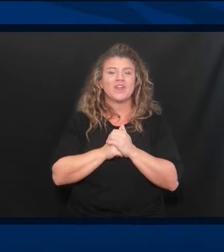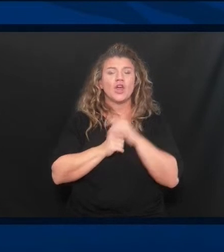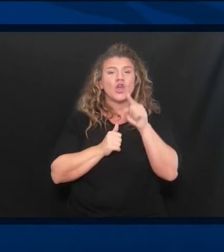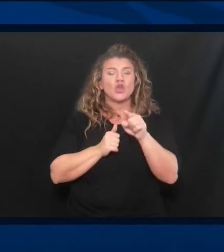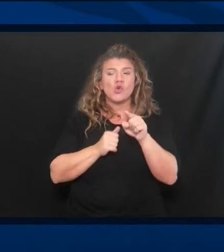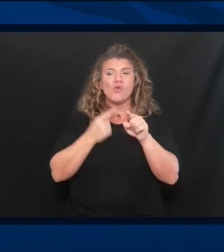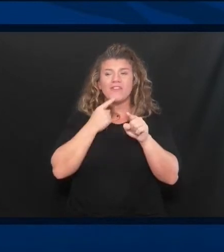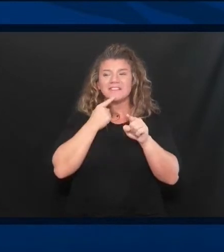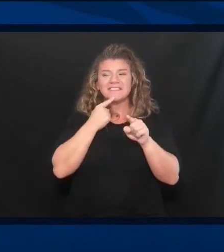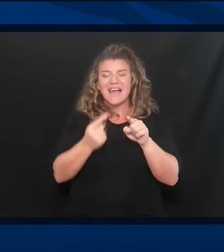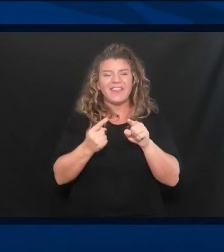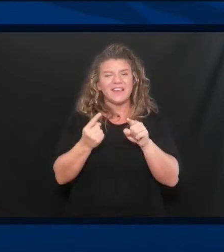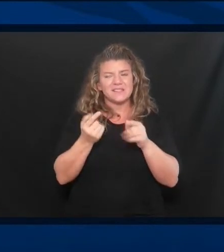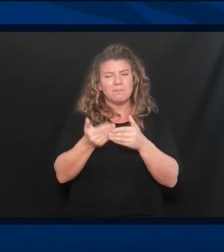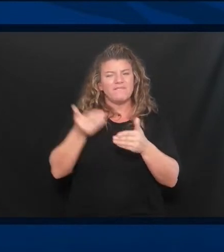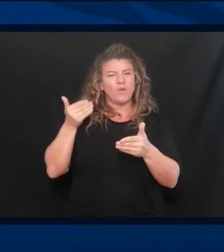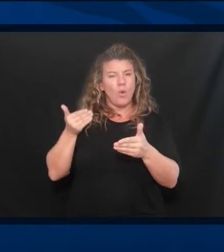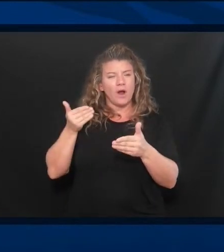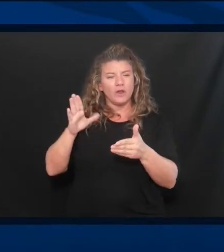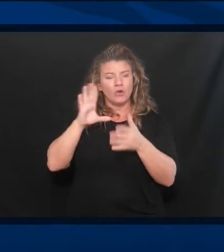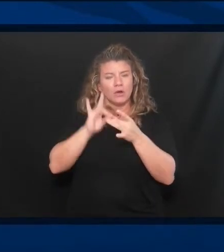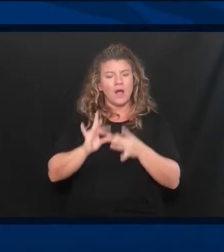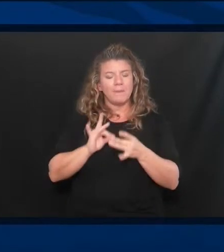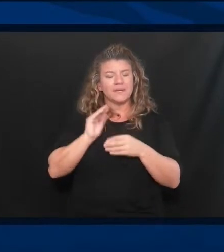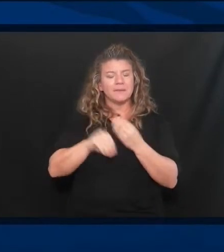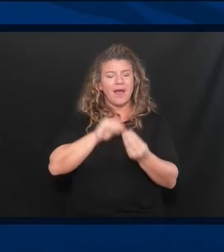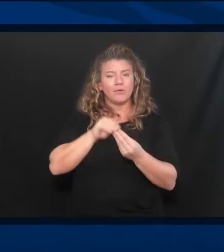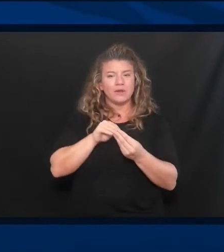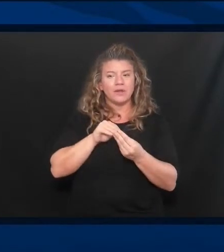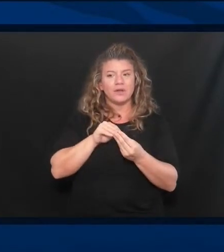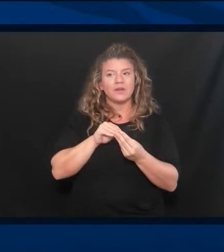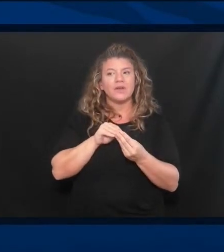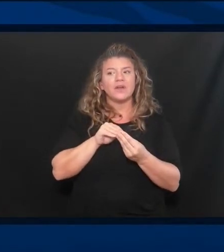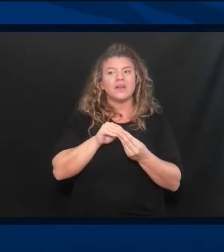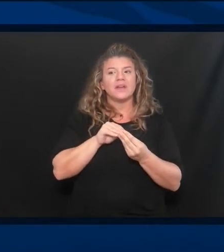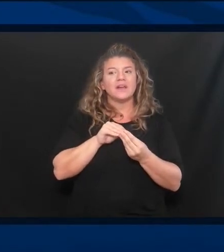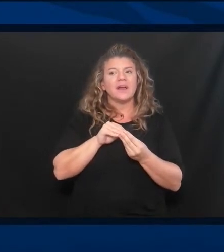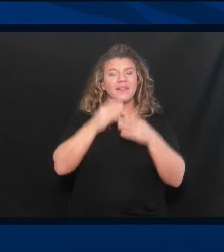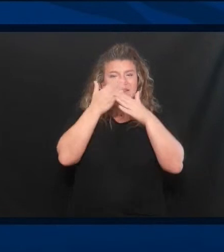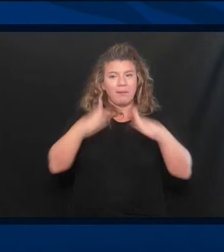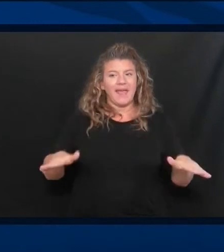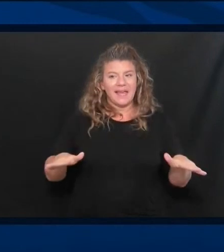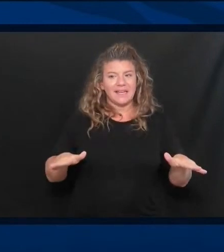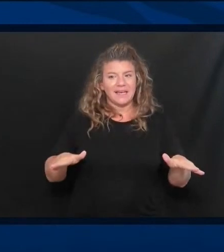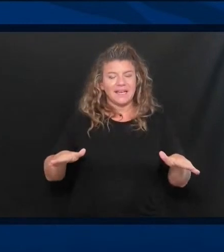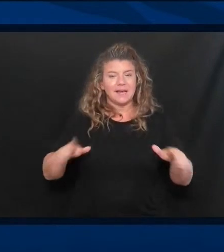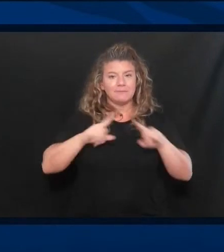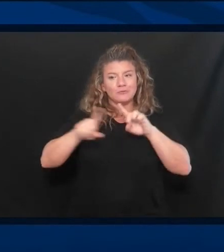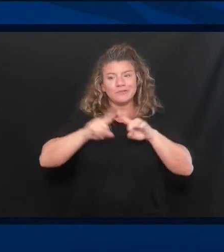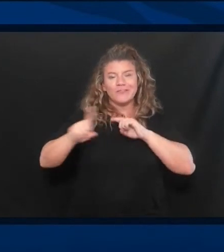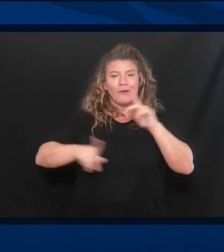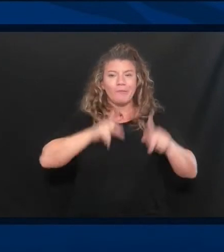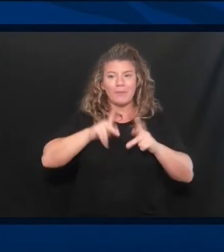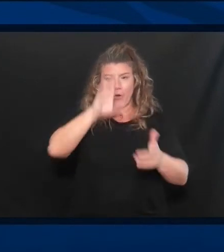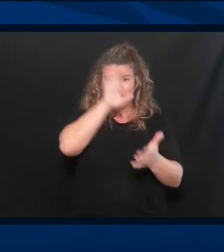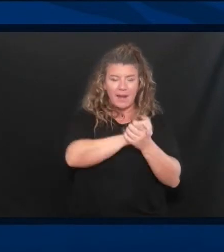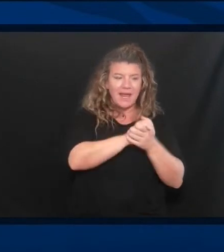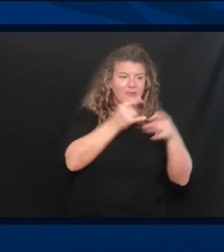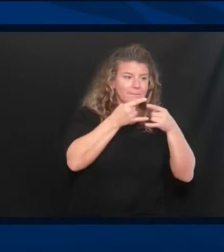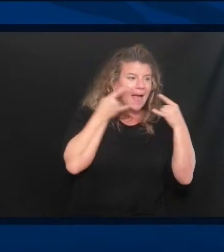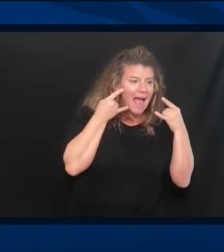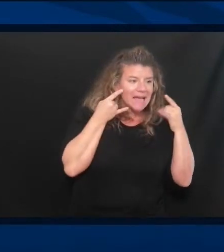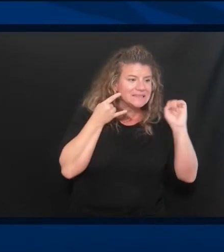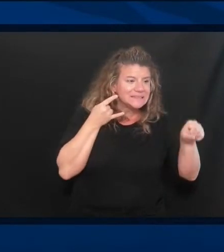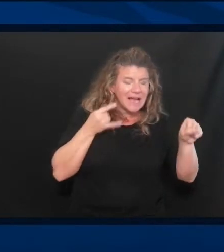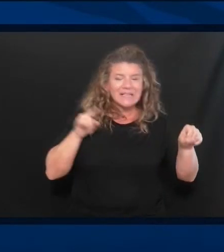referenced this a little bit earlier in your comments about the split that's out there among people that believe in masks, that don't believe